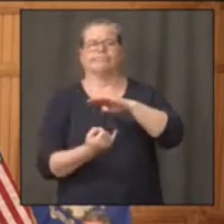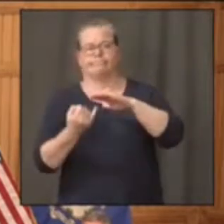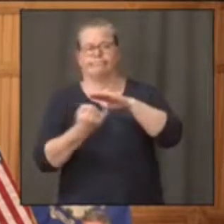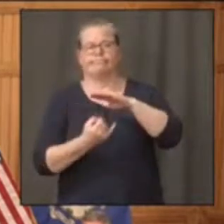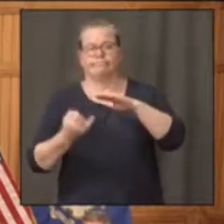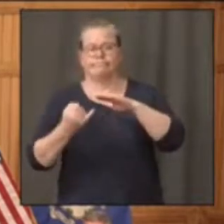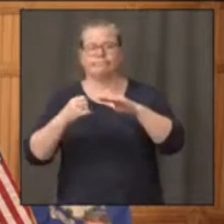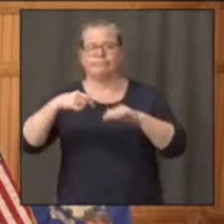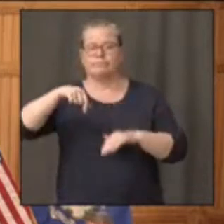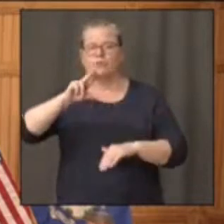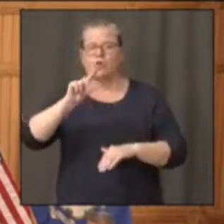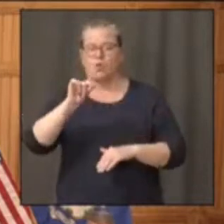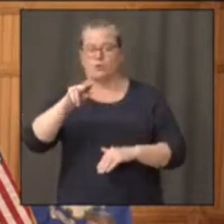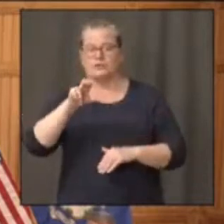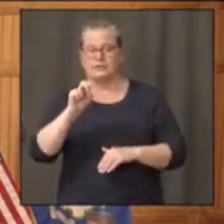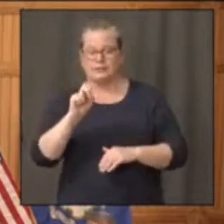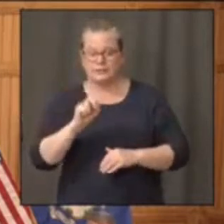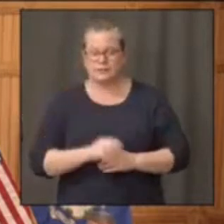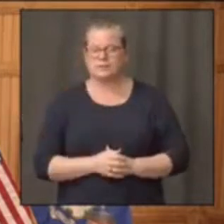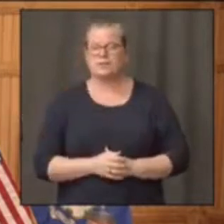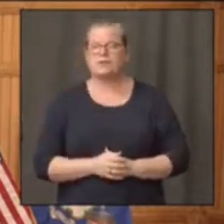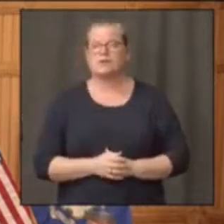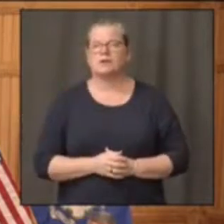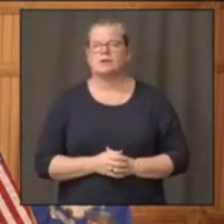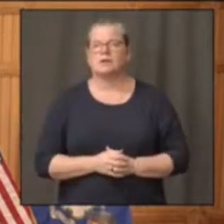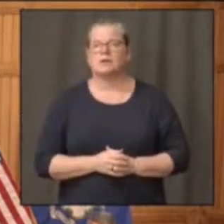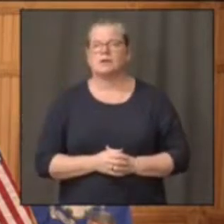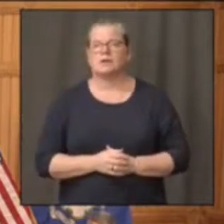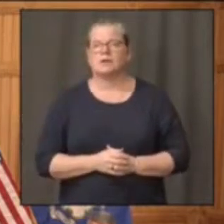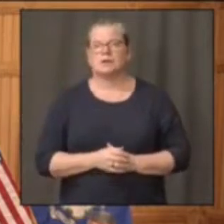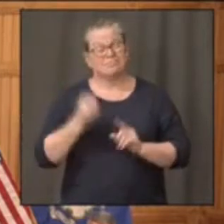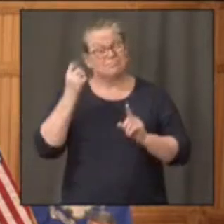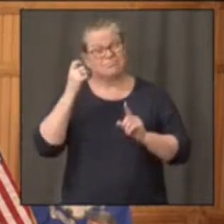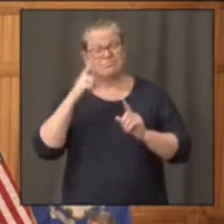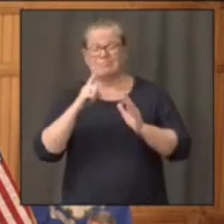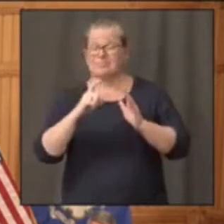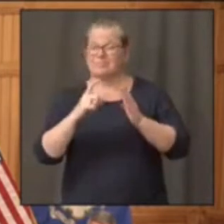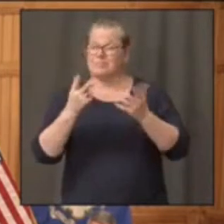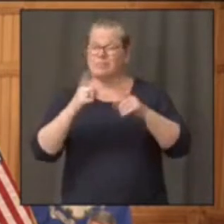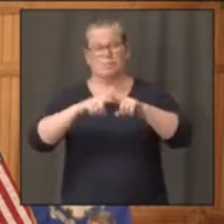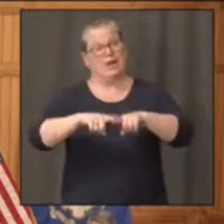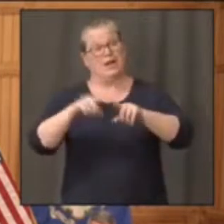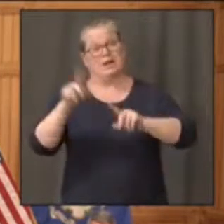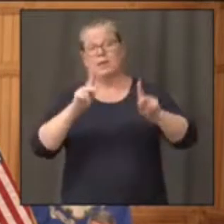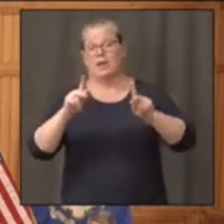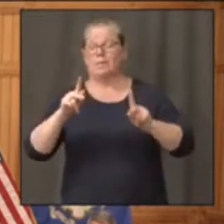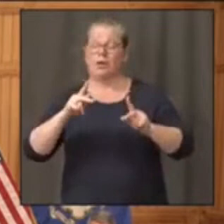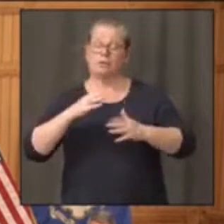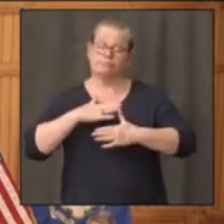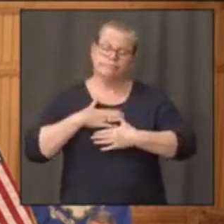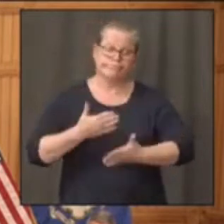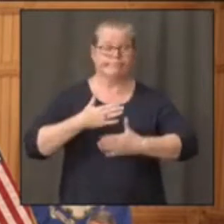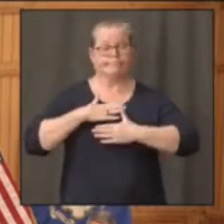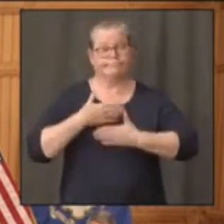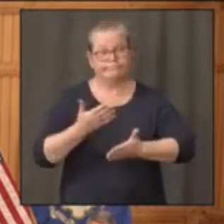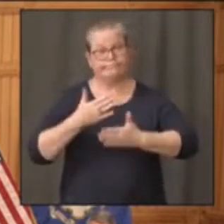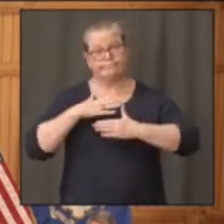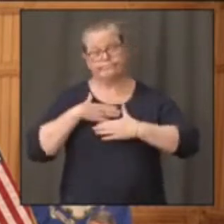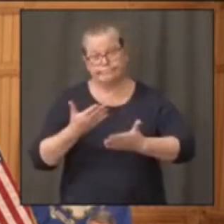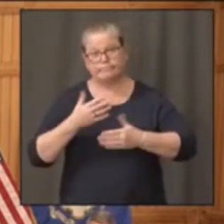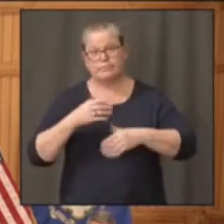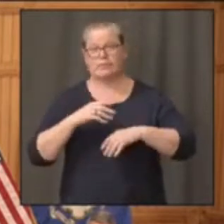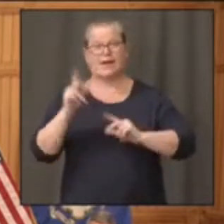Governor, so much of this hinges on voluntary compliance, because if we have people driving into Connecticut, unless you're